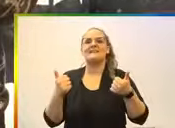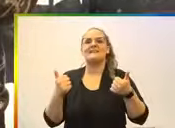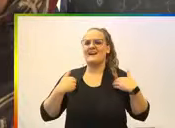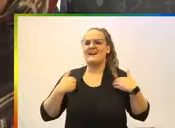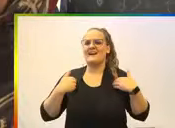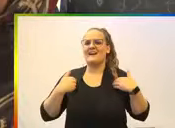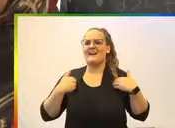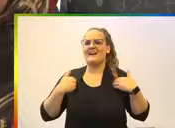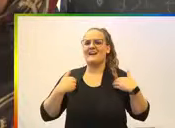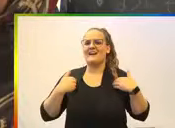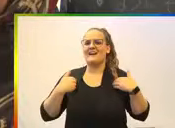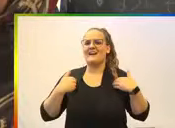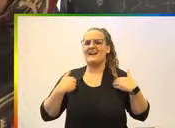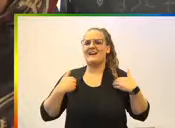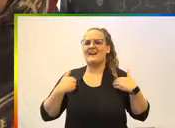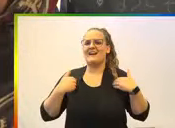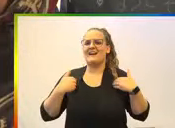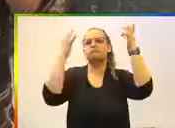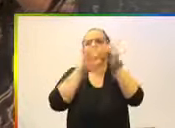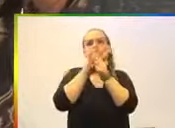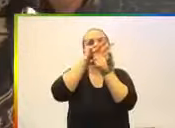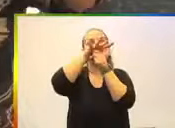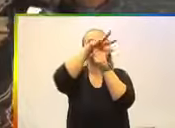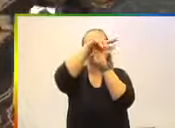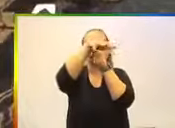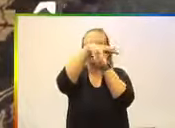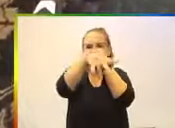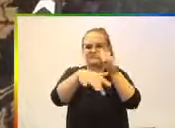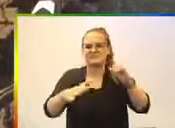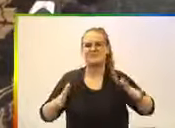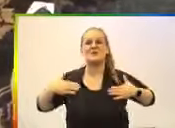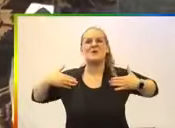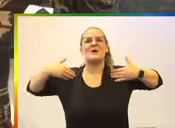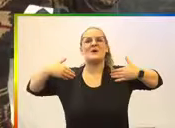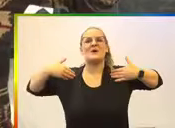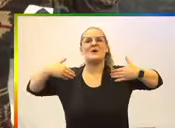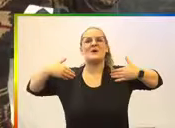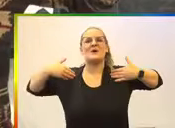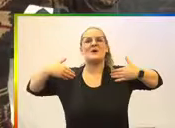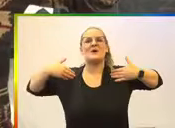has infinite joys.